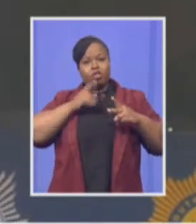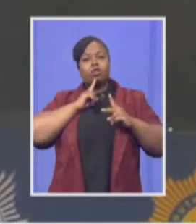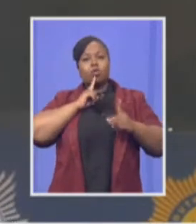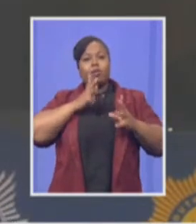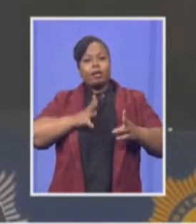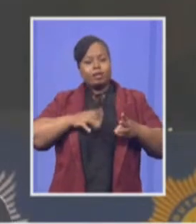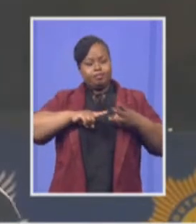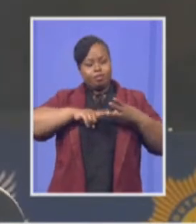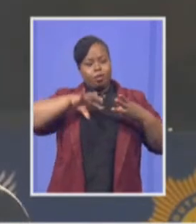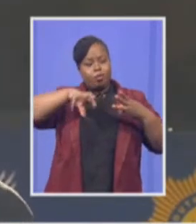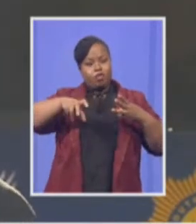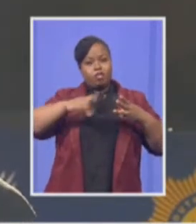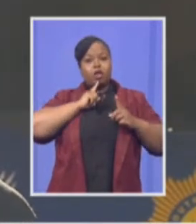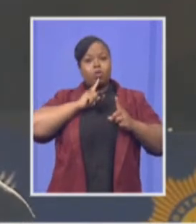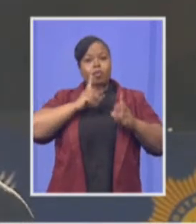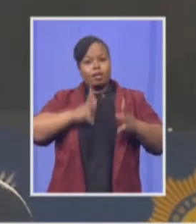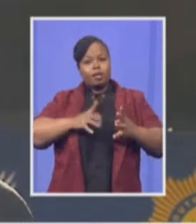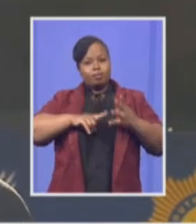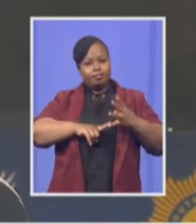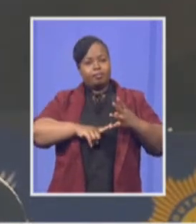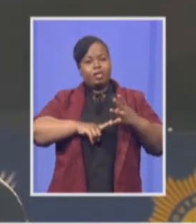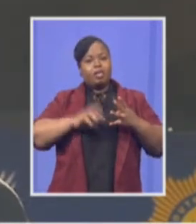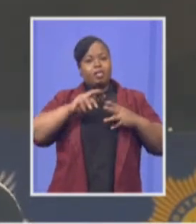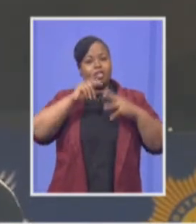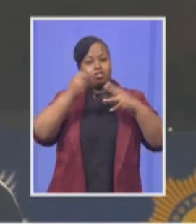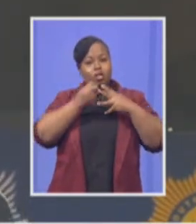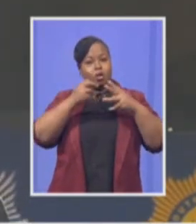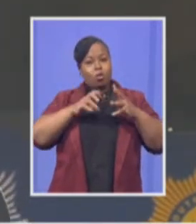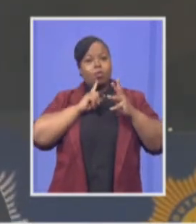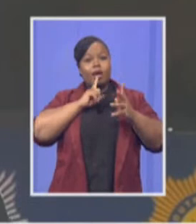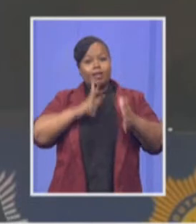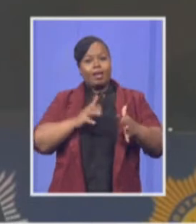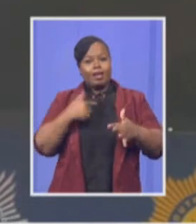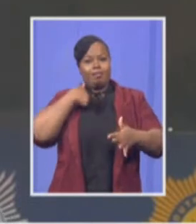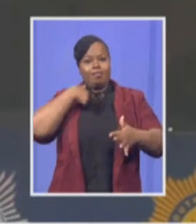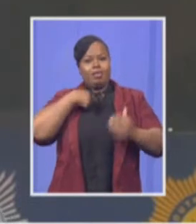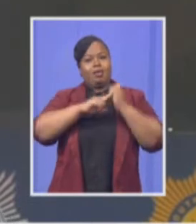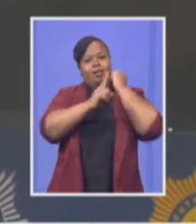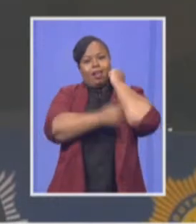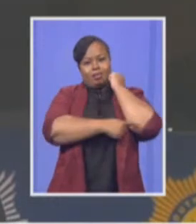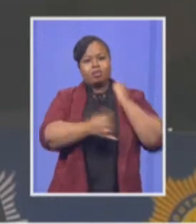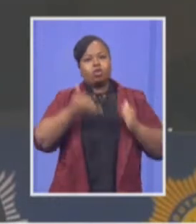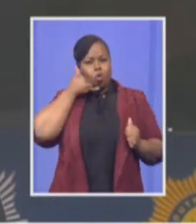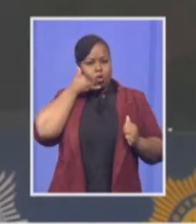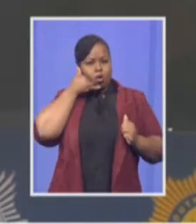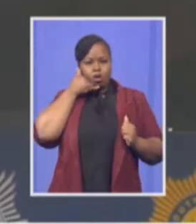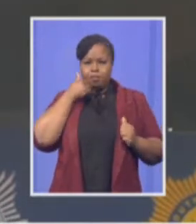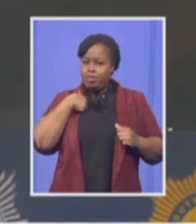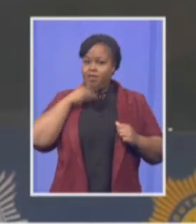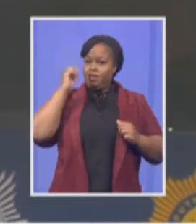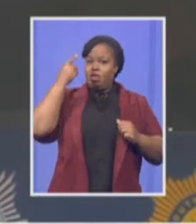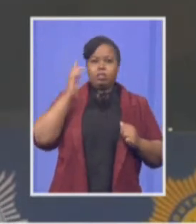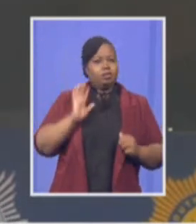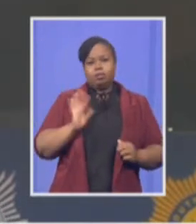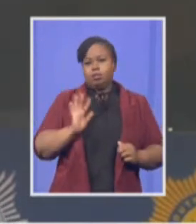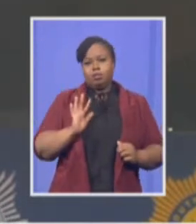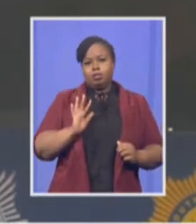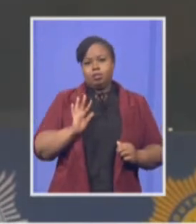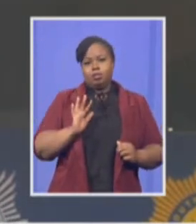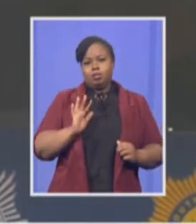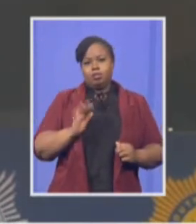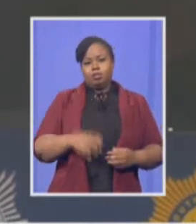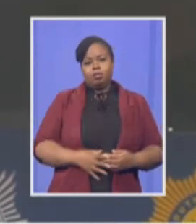u-provincial commander, nifonele u-national commander, nigcine ngami, ngaqali ngami.